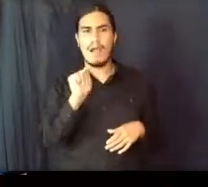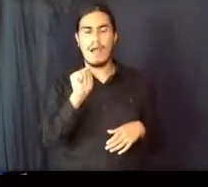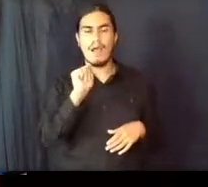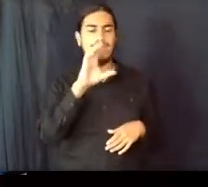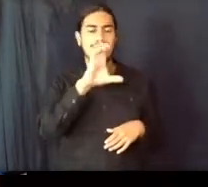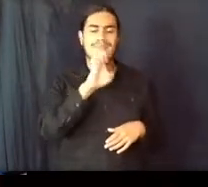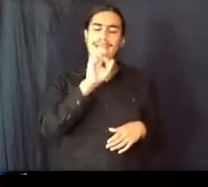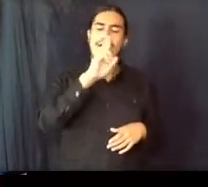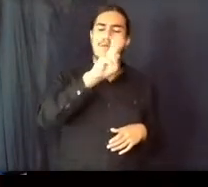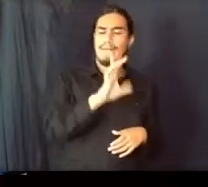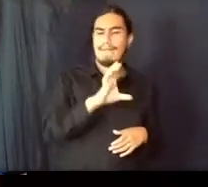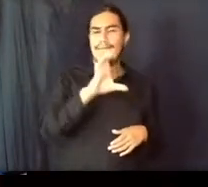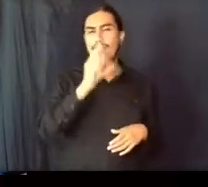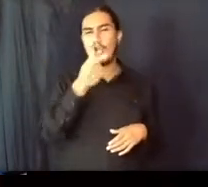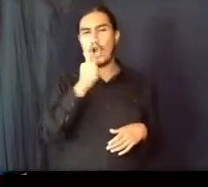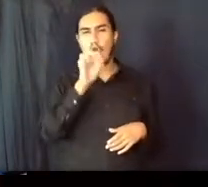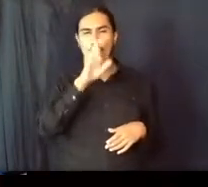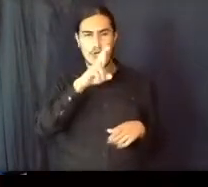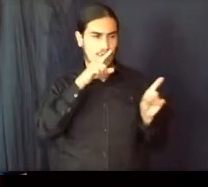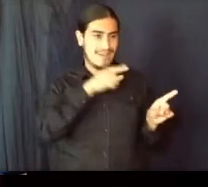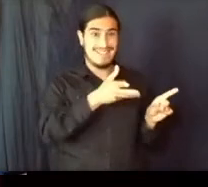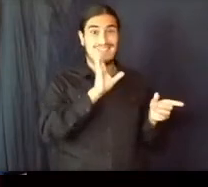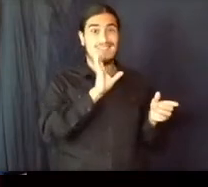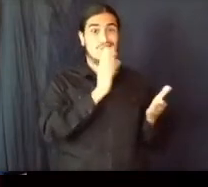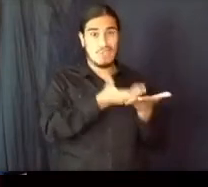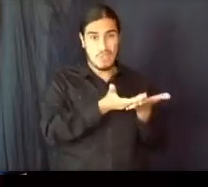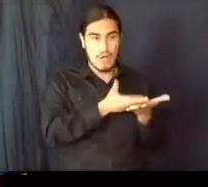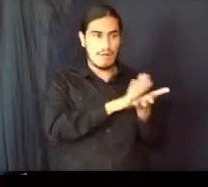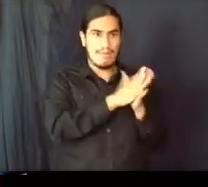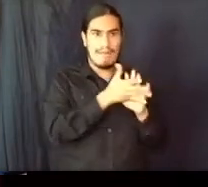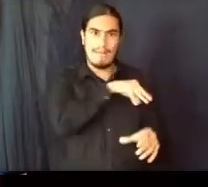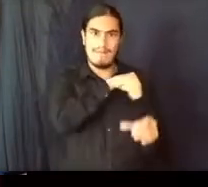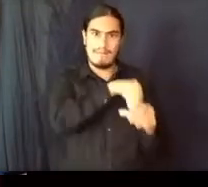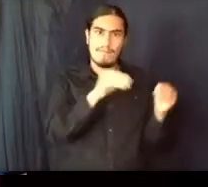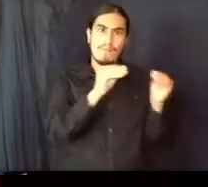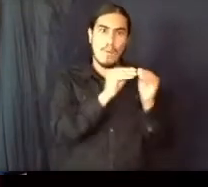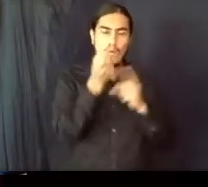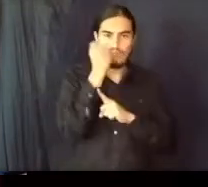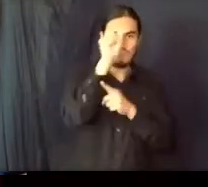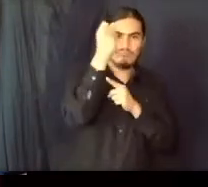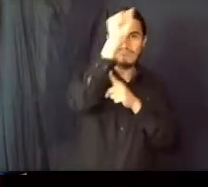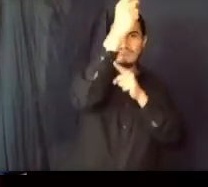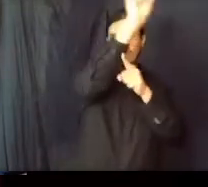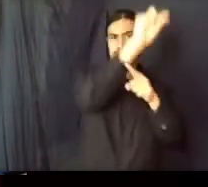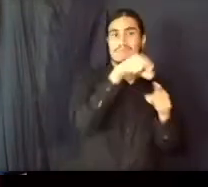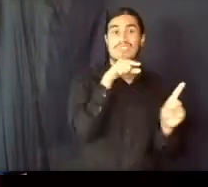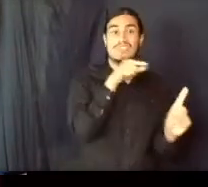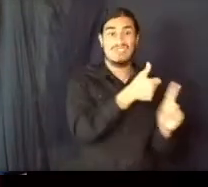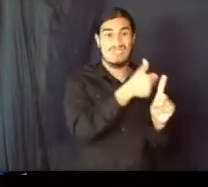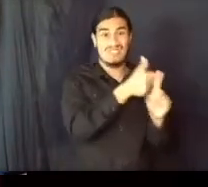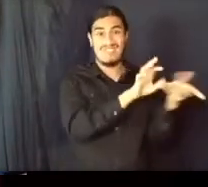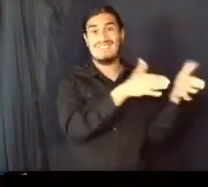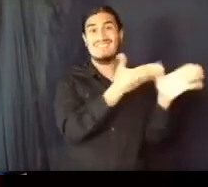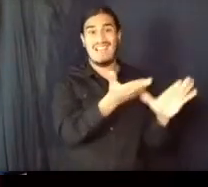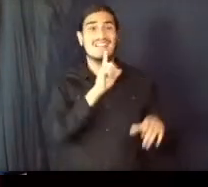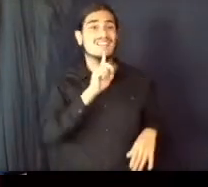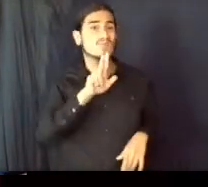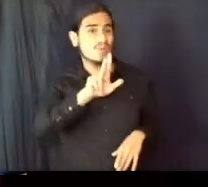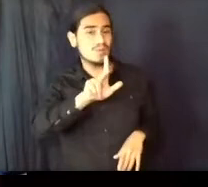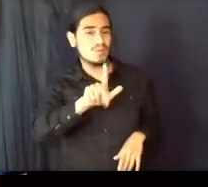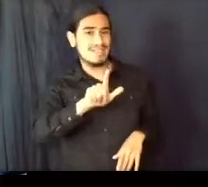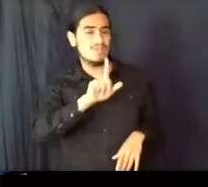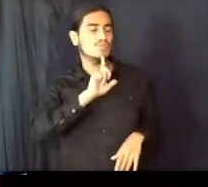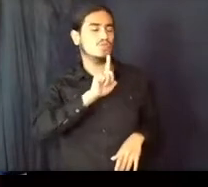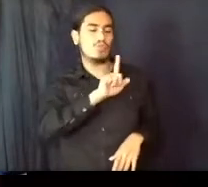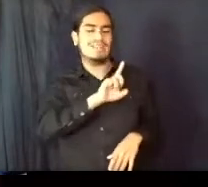her father was killed, became even more engaged in the struggles for Black lives. She died with 27 because of a heart attack related to